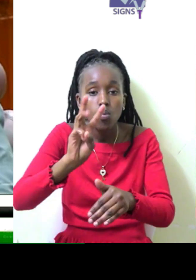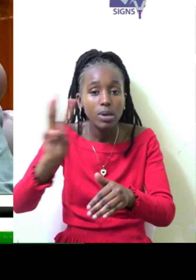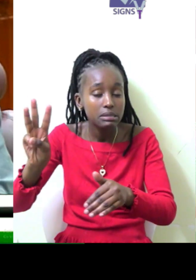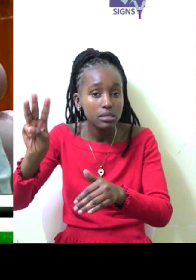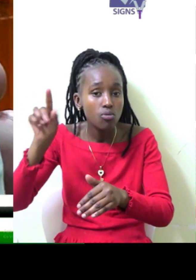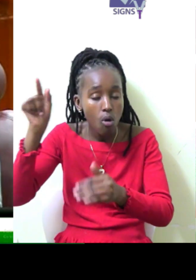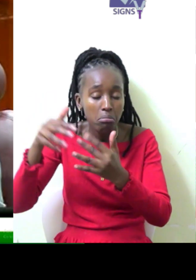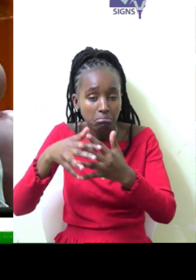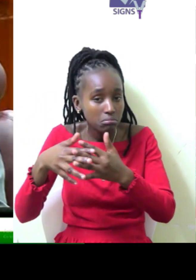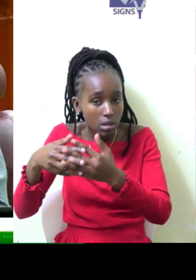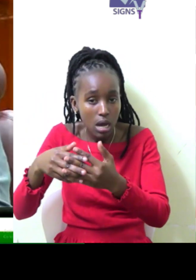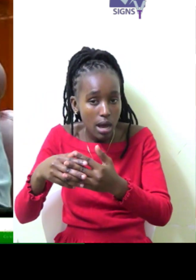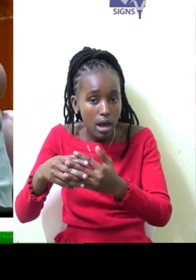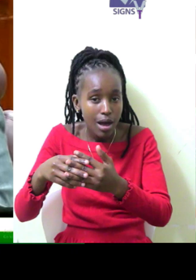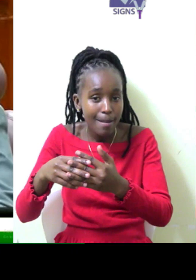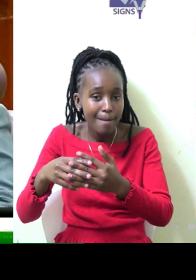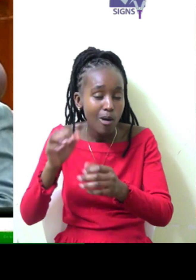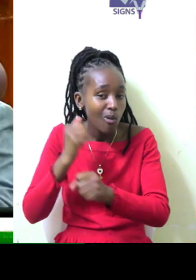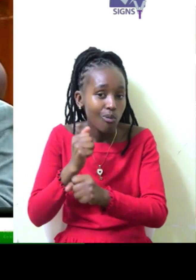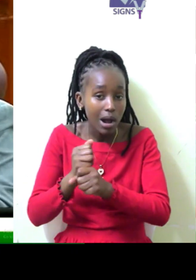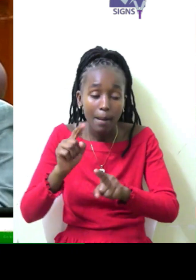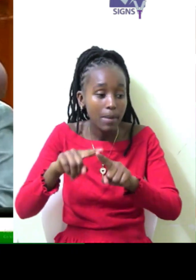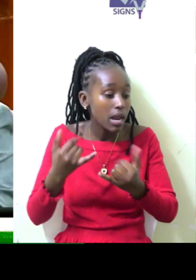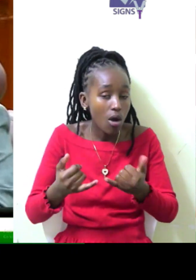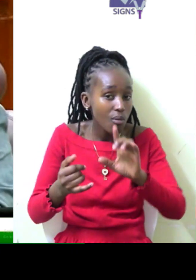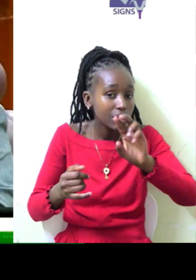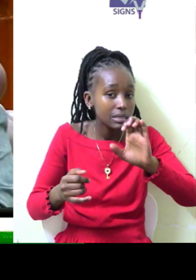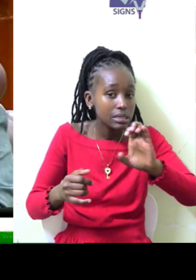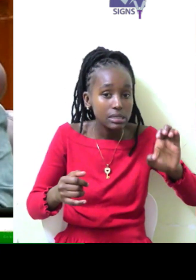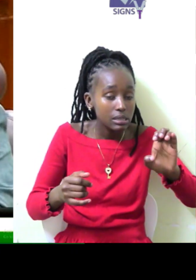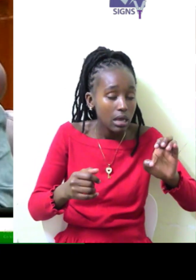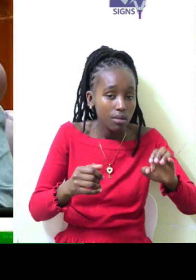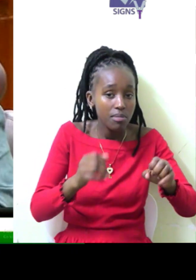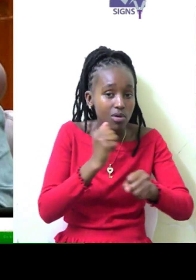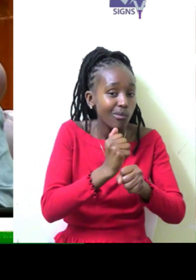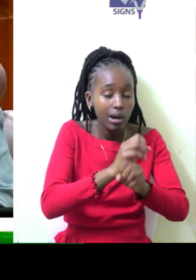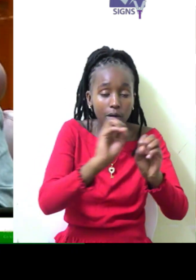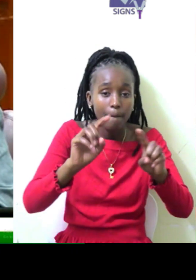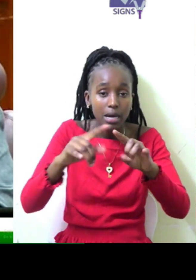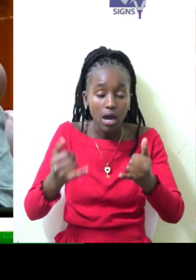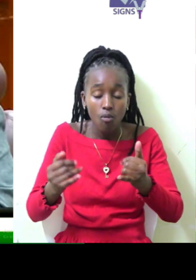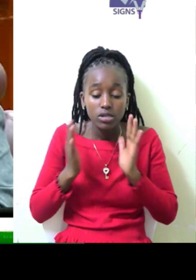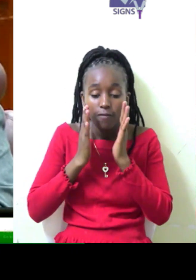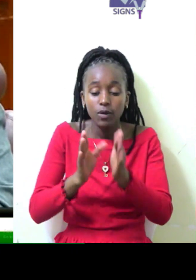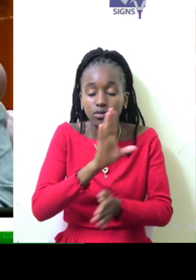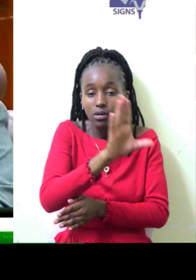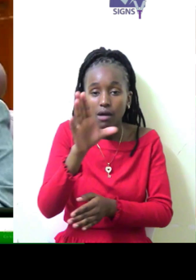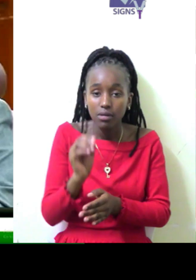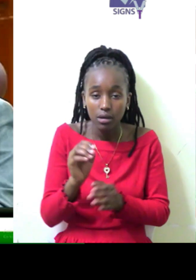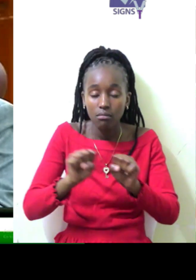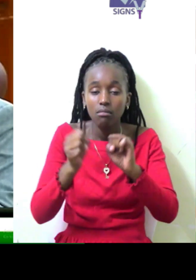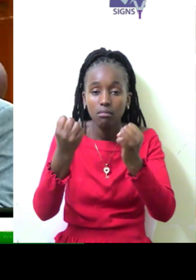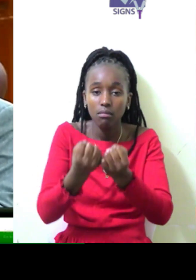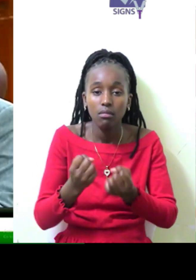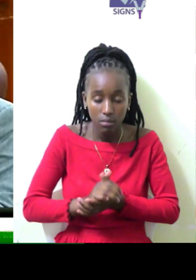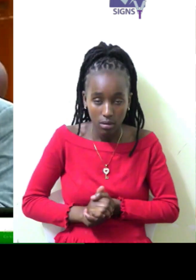Eastern socialism, but they looked at what they called an African democratic socialism. It